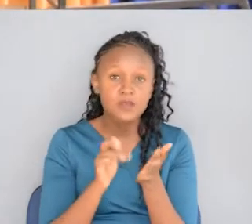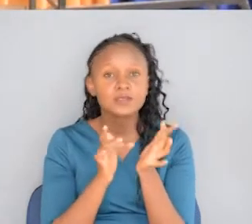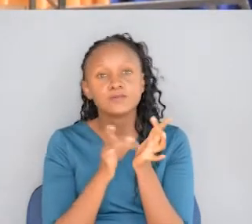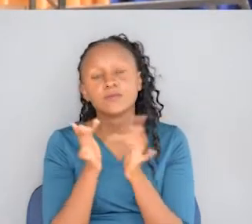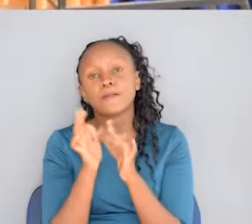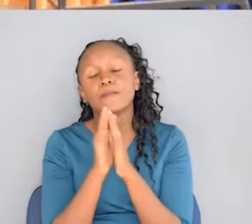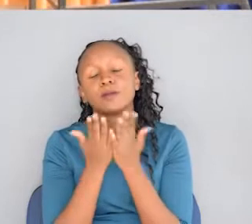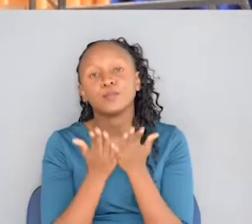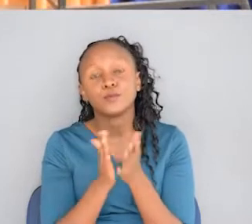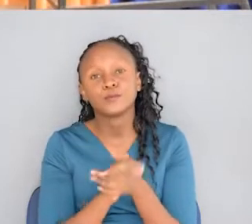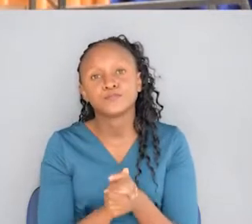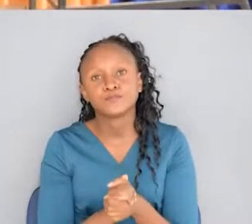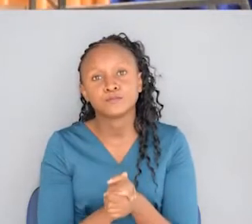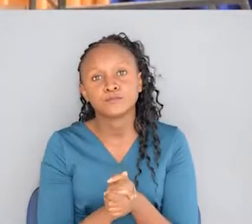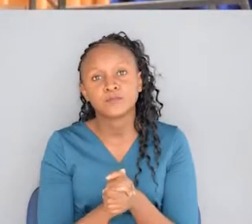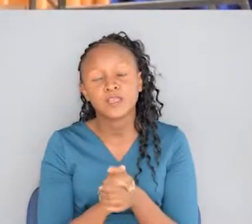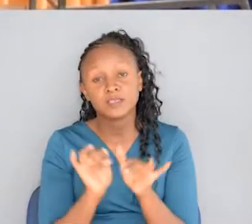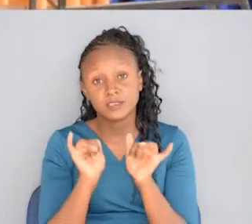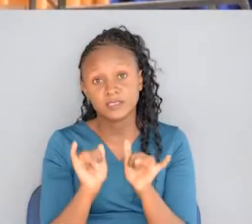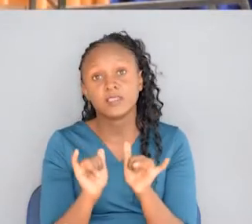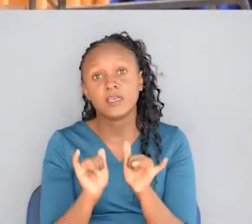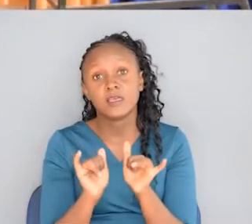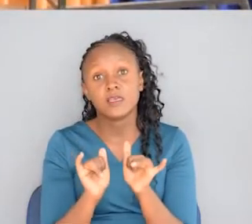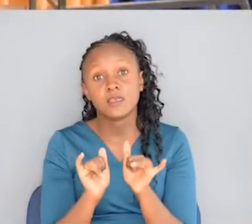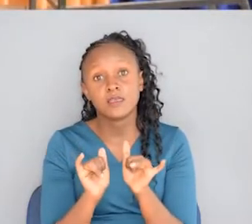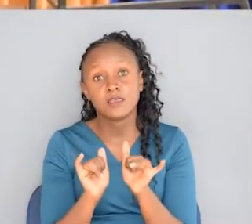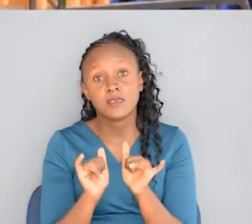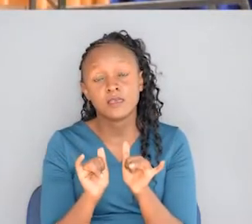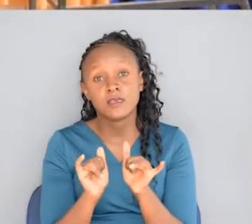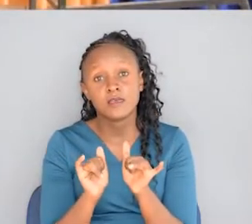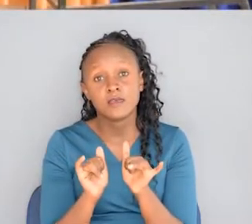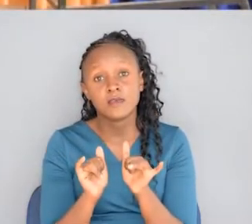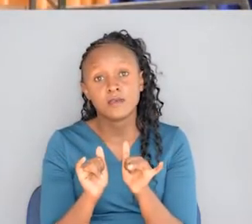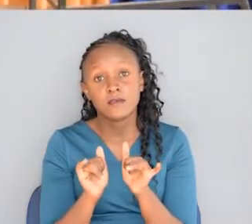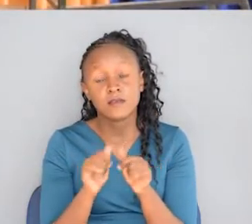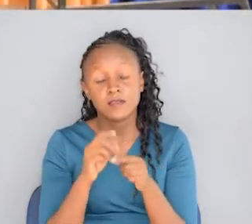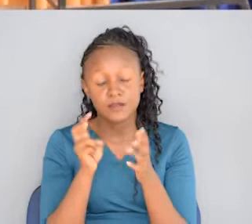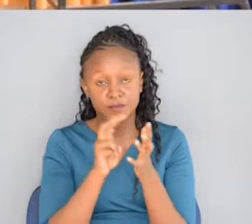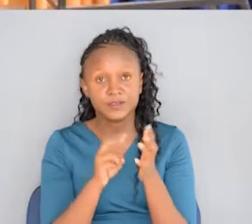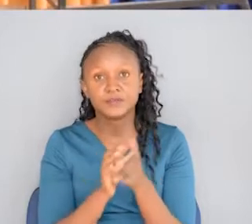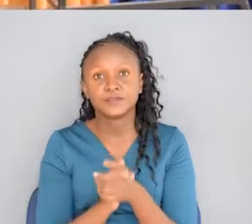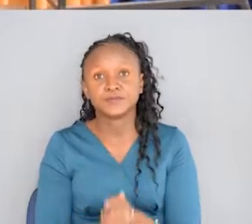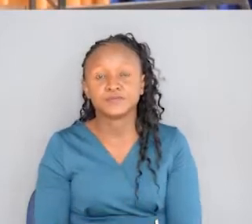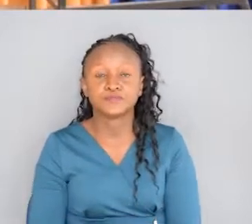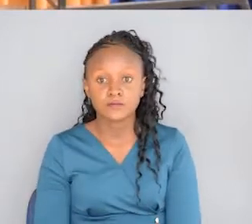yeah, so stay tuned and let us have our reading. Thank you.